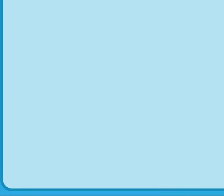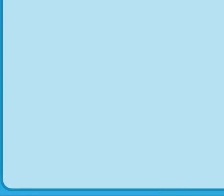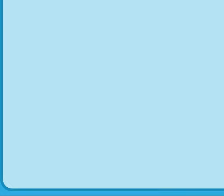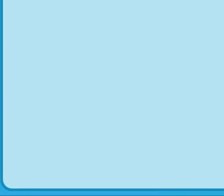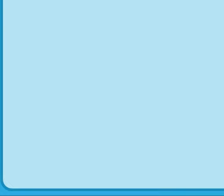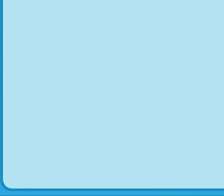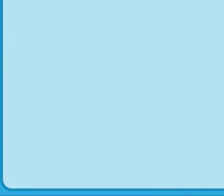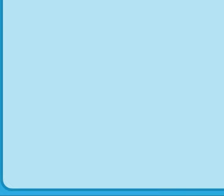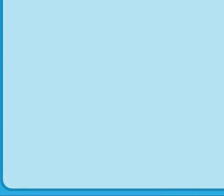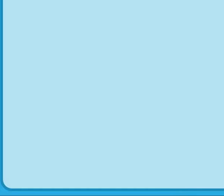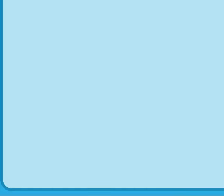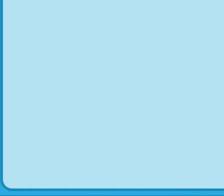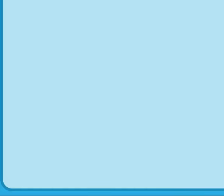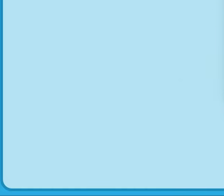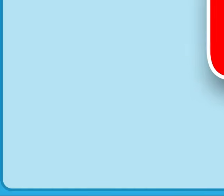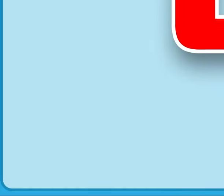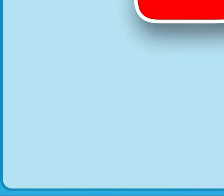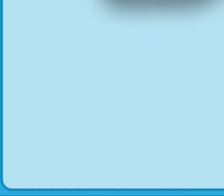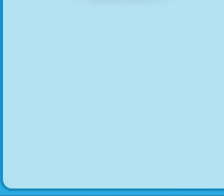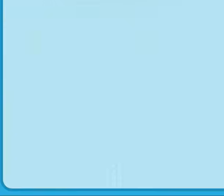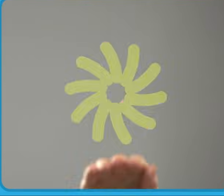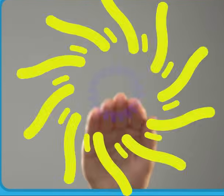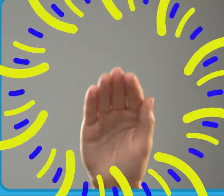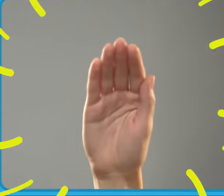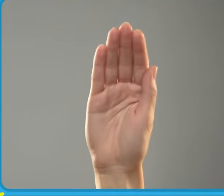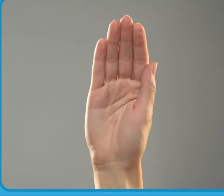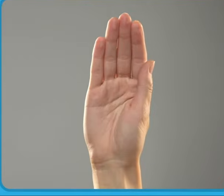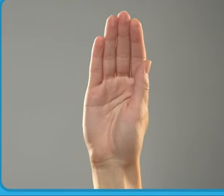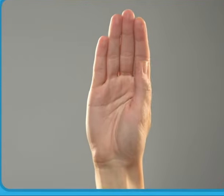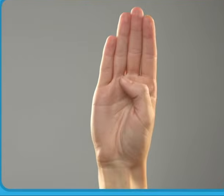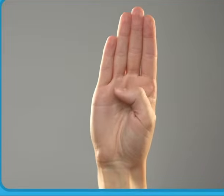The letter B.